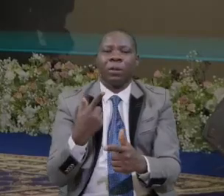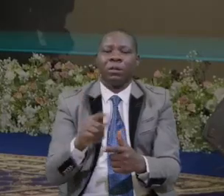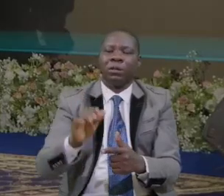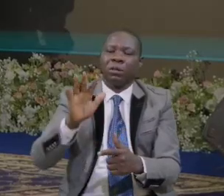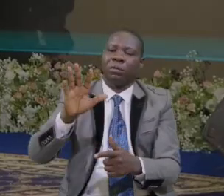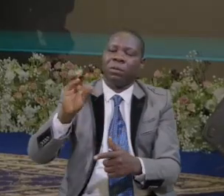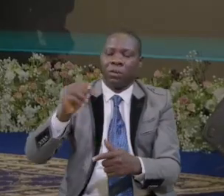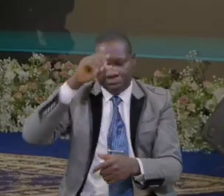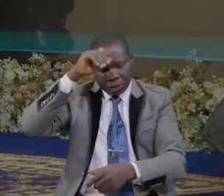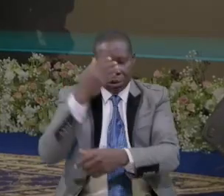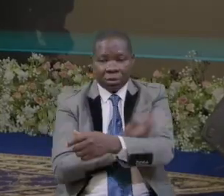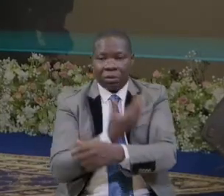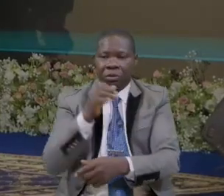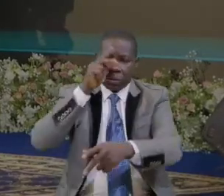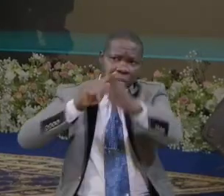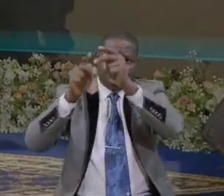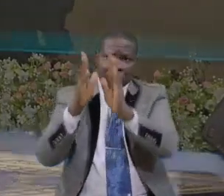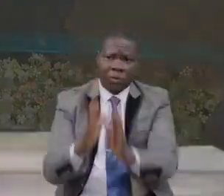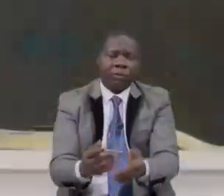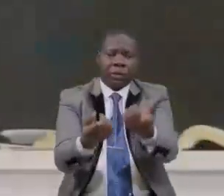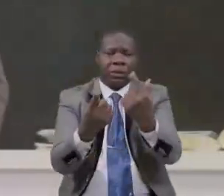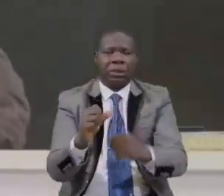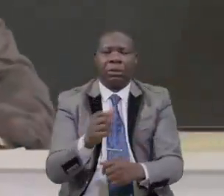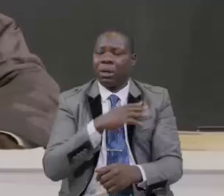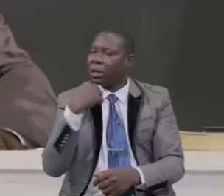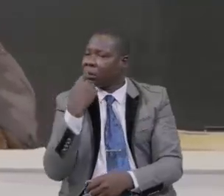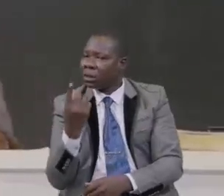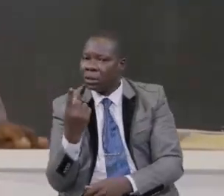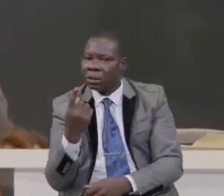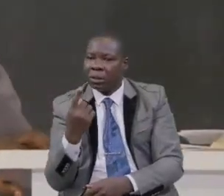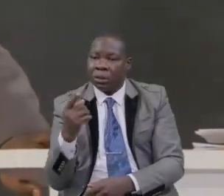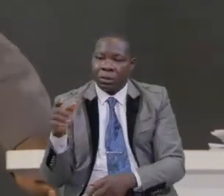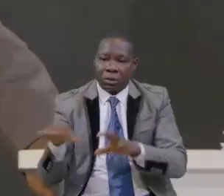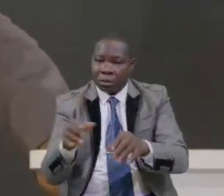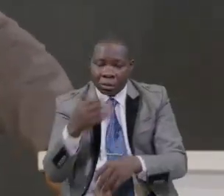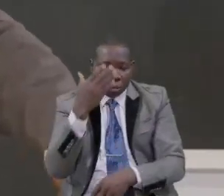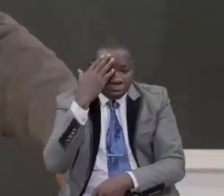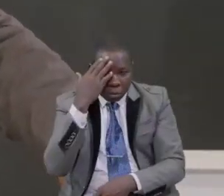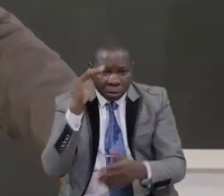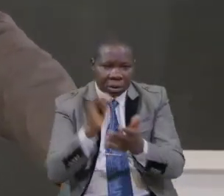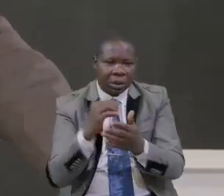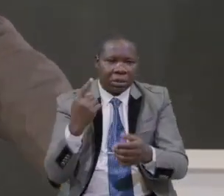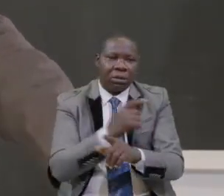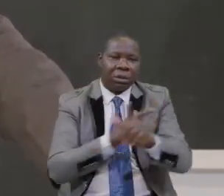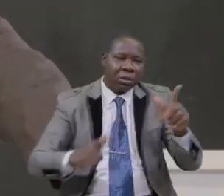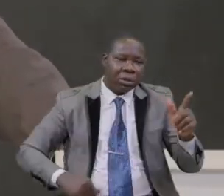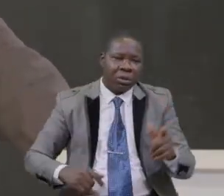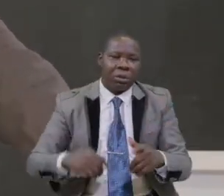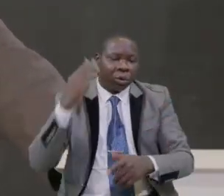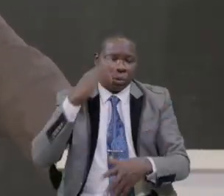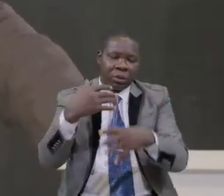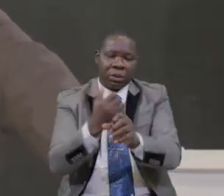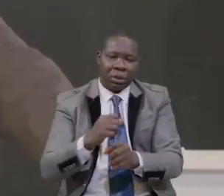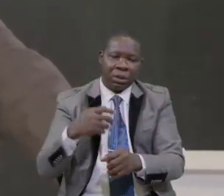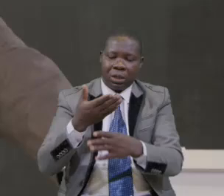prophets, they came and they said, do you know that the Lord will take away your